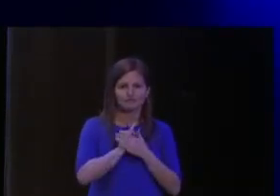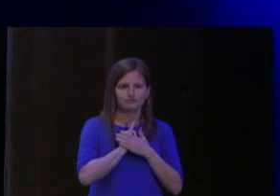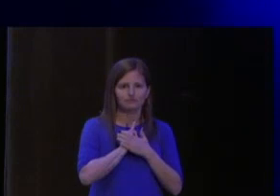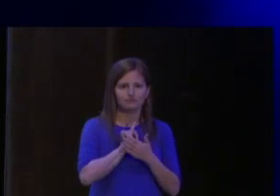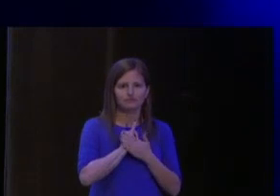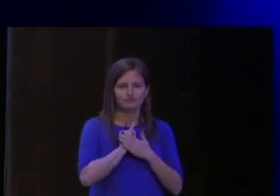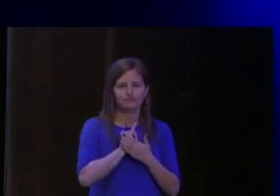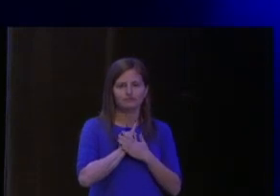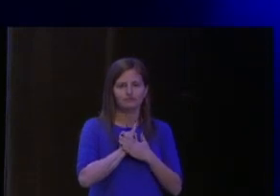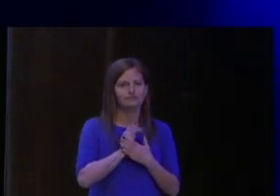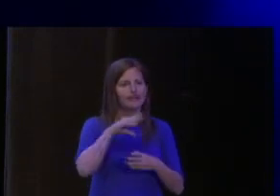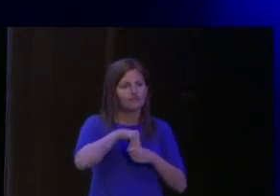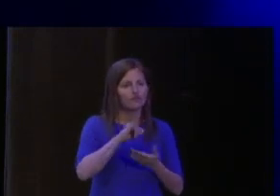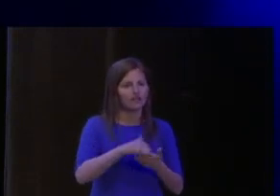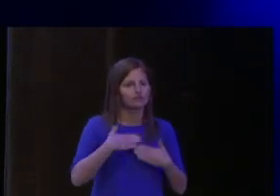in the joy?